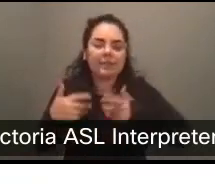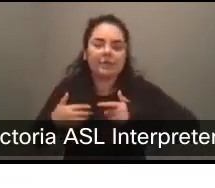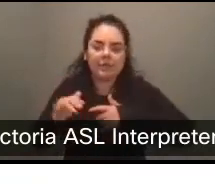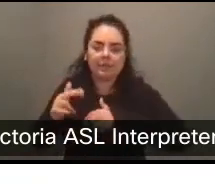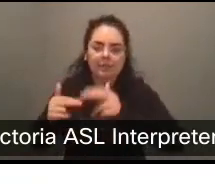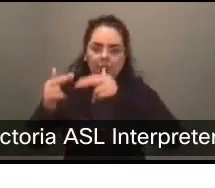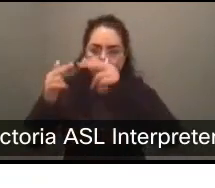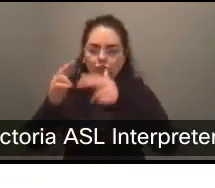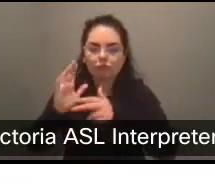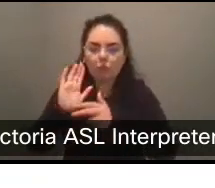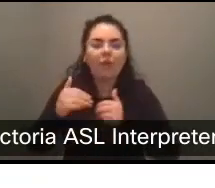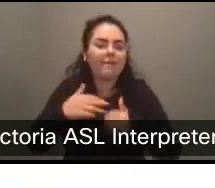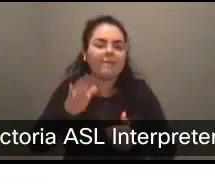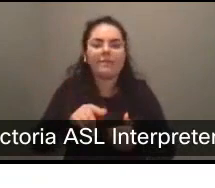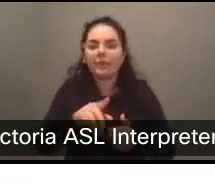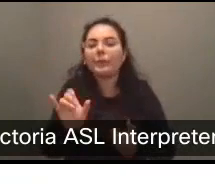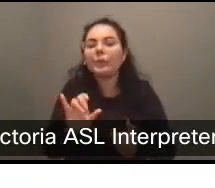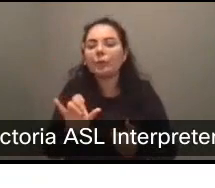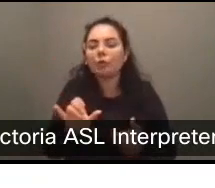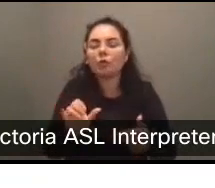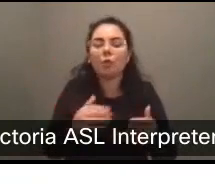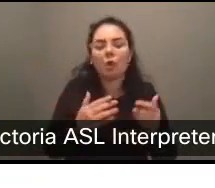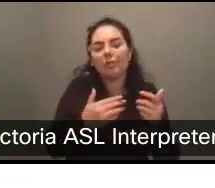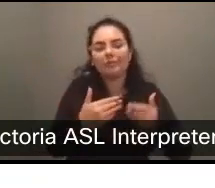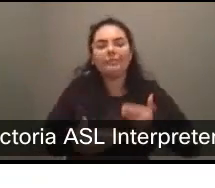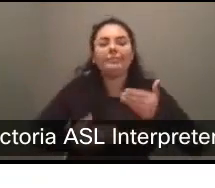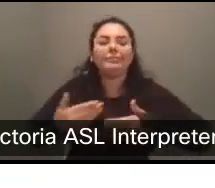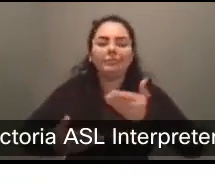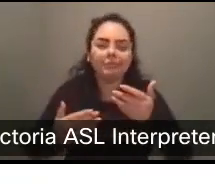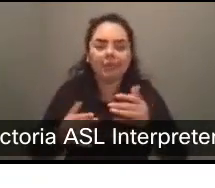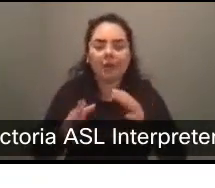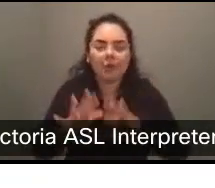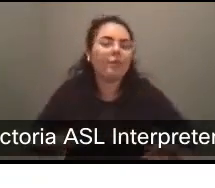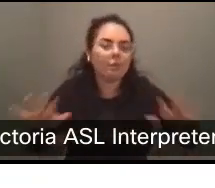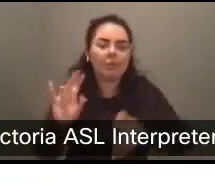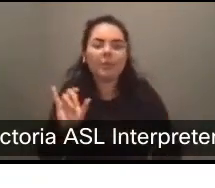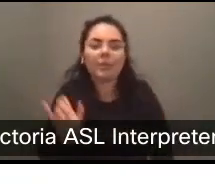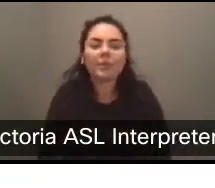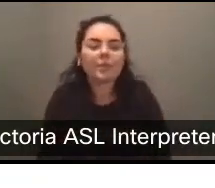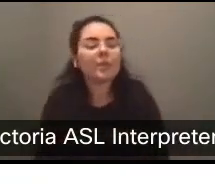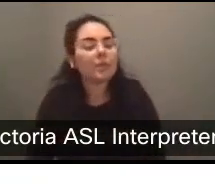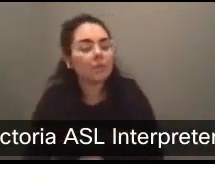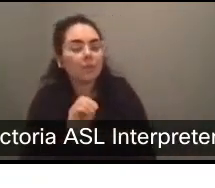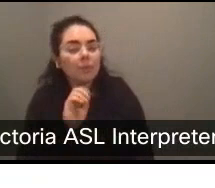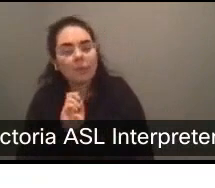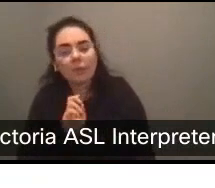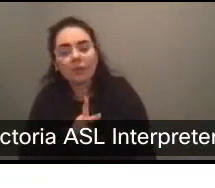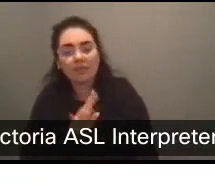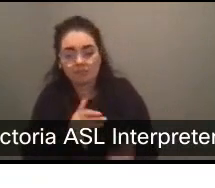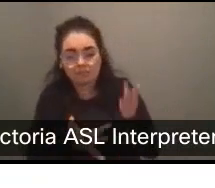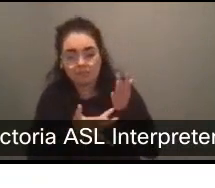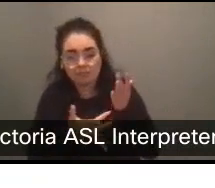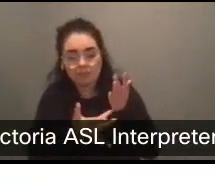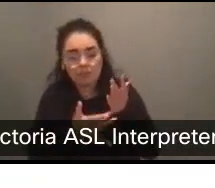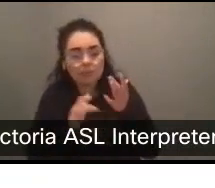have all of these. So we are rolling this out enterprise wide as well. Okay. And will this technology